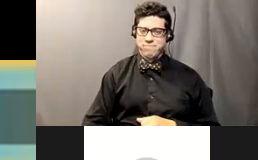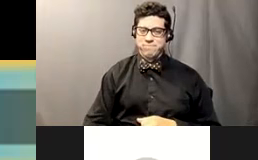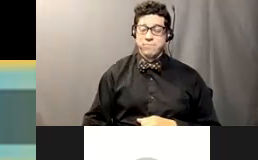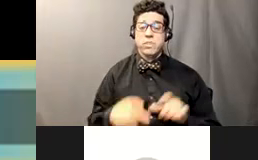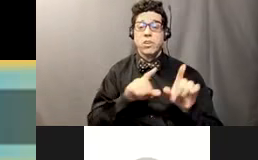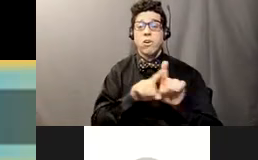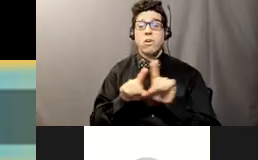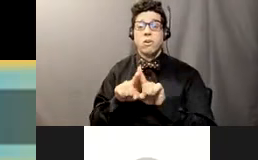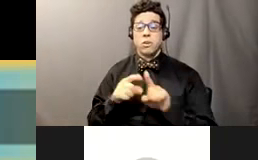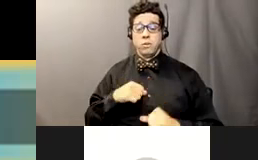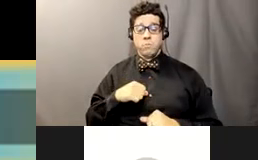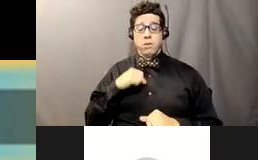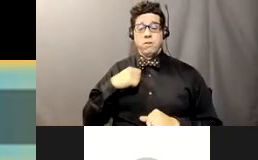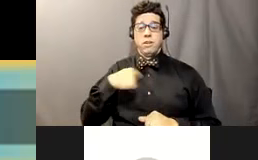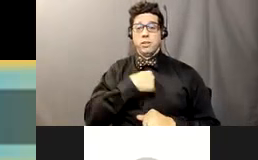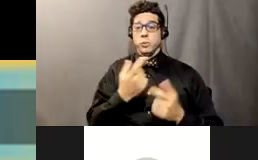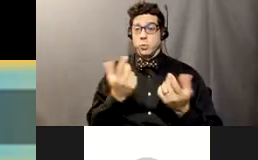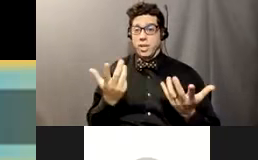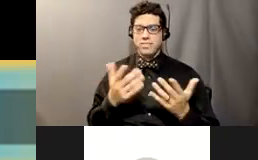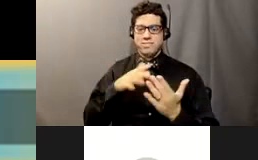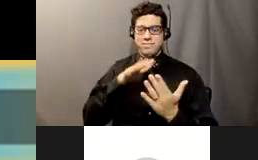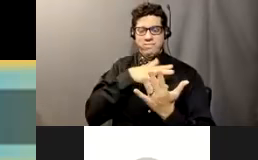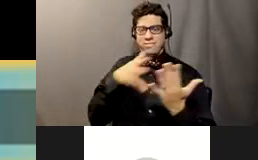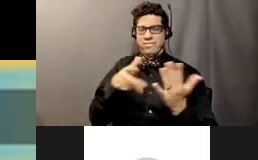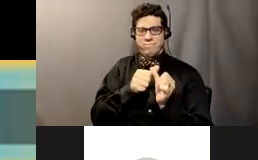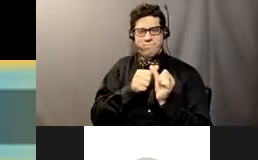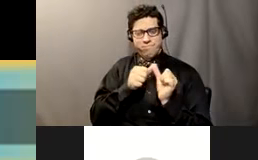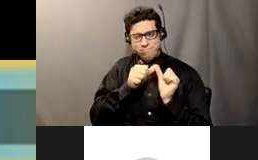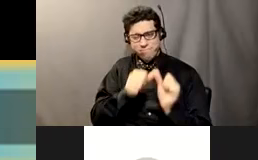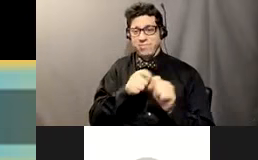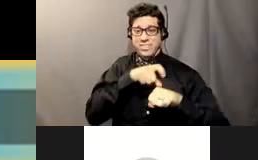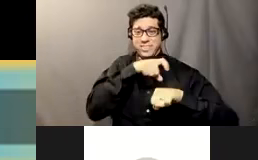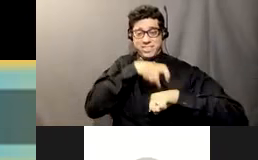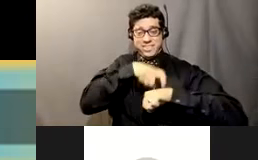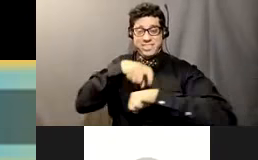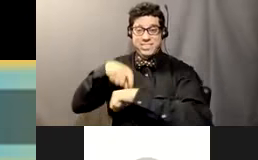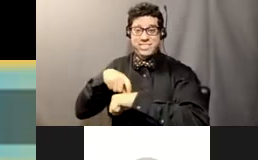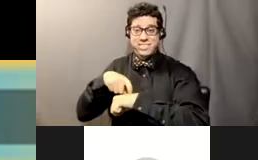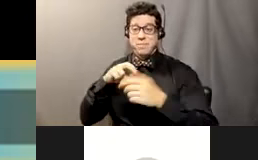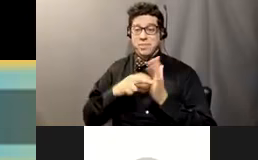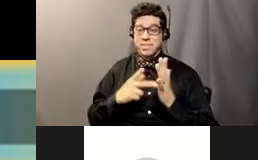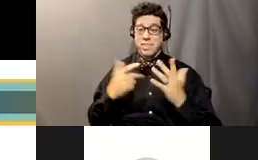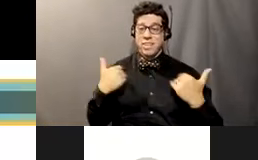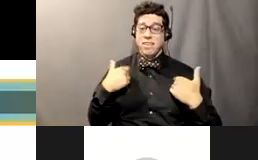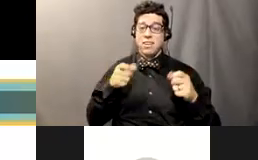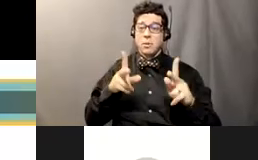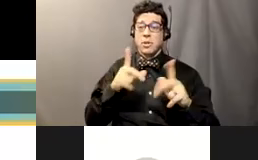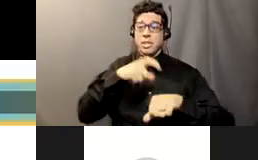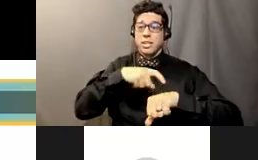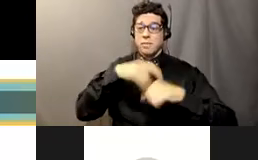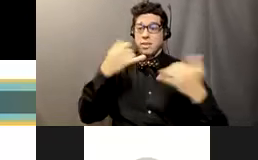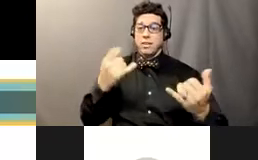of us that we have done a great job keeping to agenda and keeping on time, which leaves us opportunity for